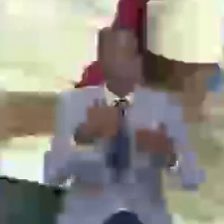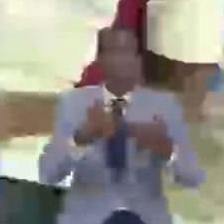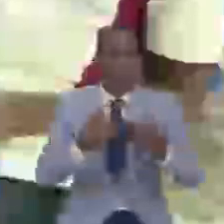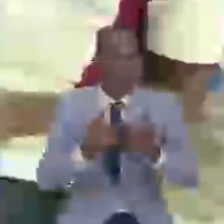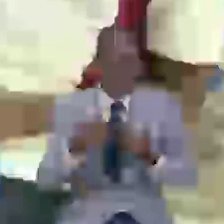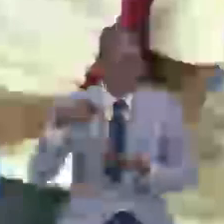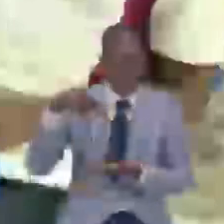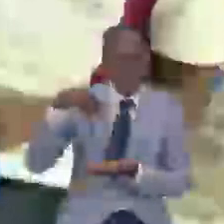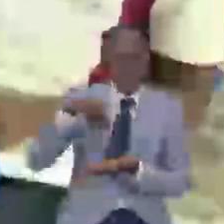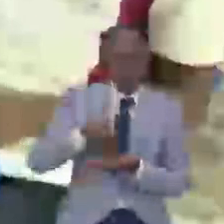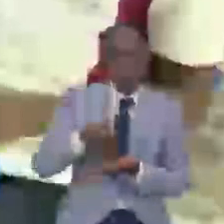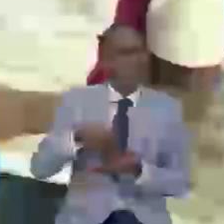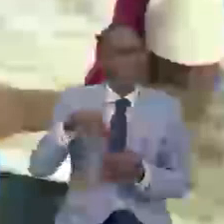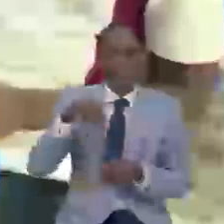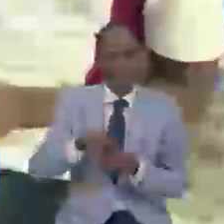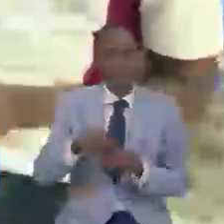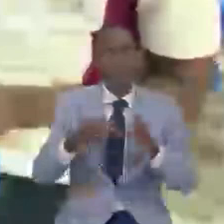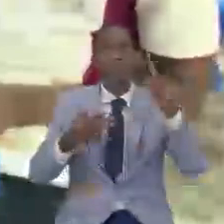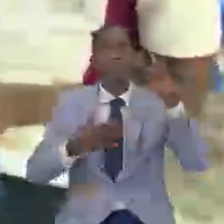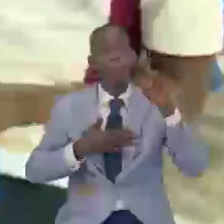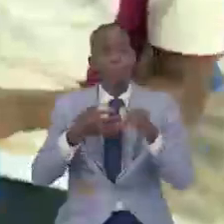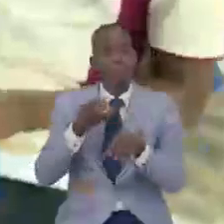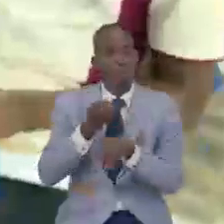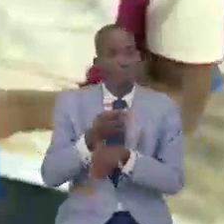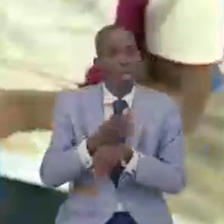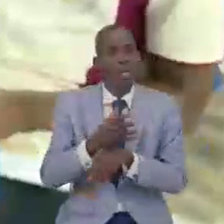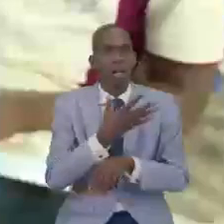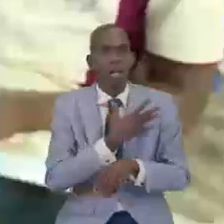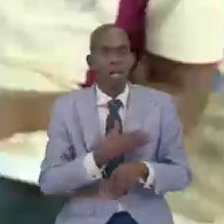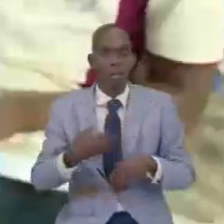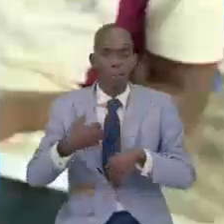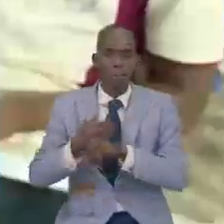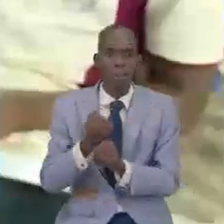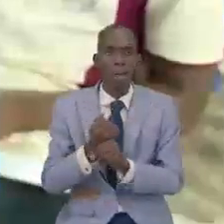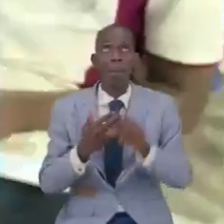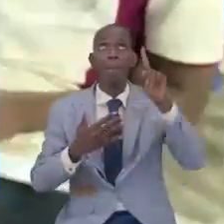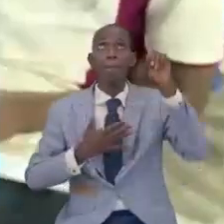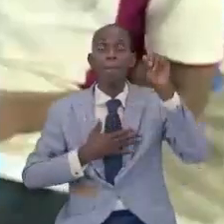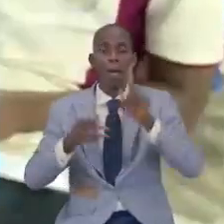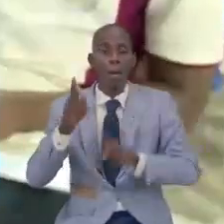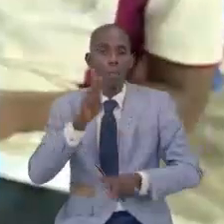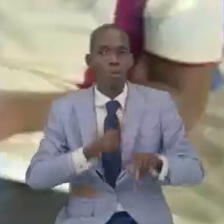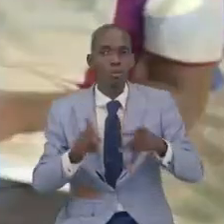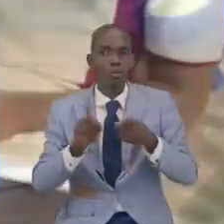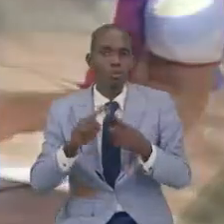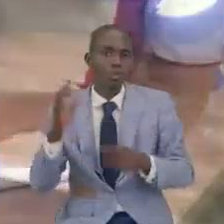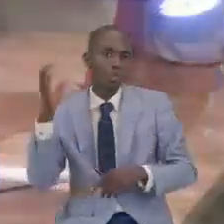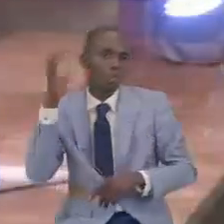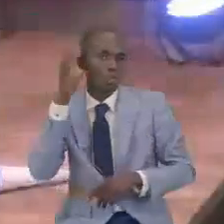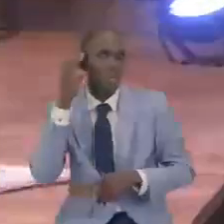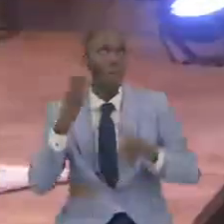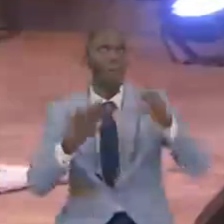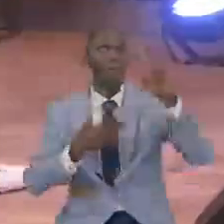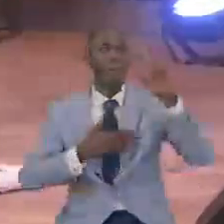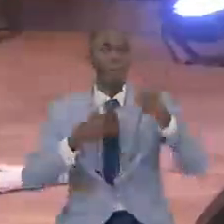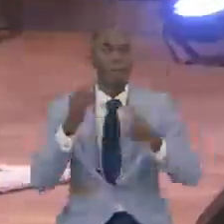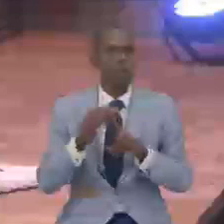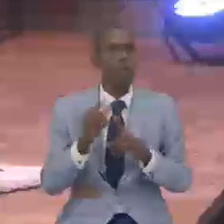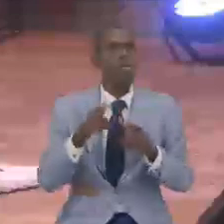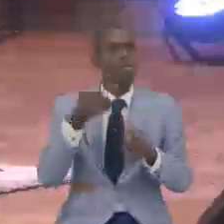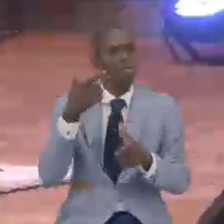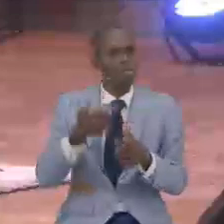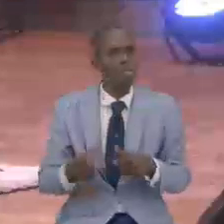my counsel and had caused my people to hear my words, then they should